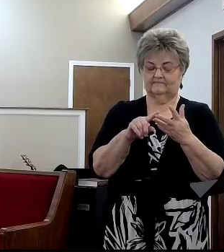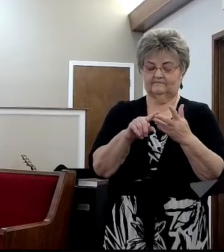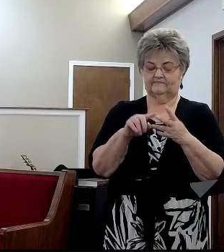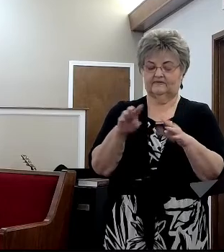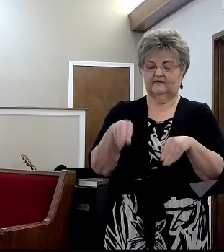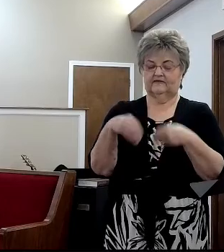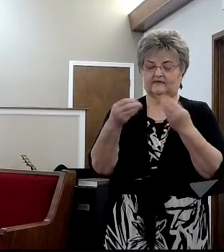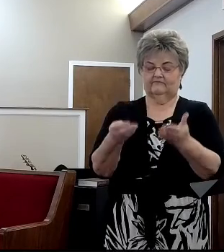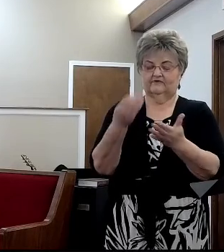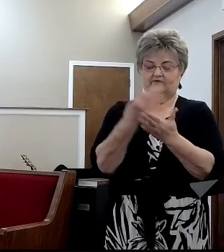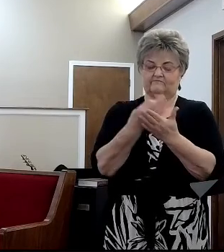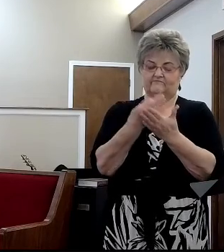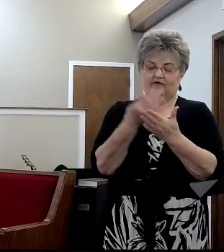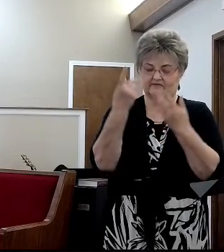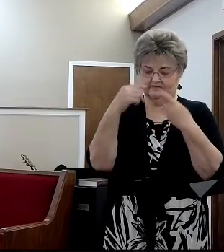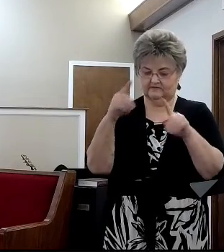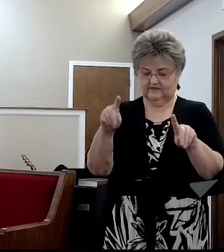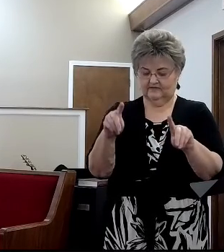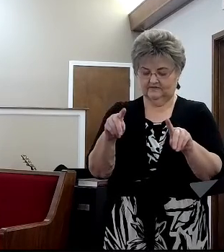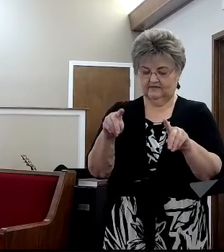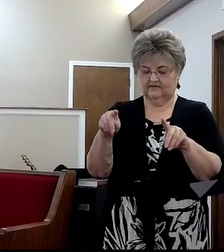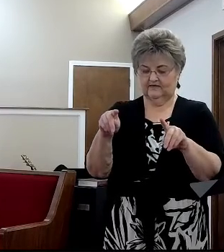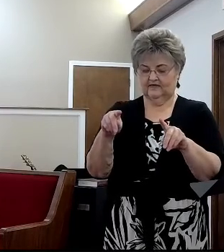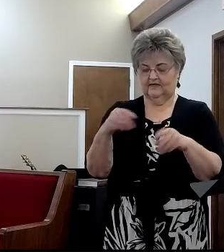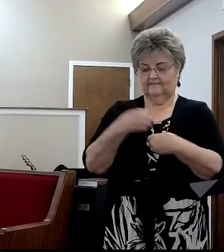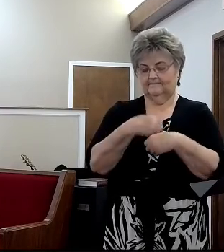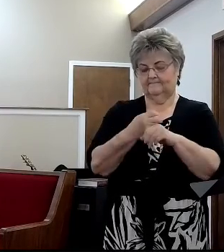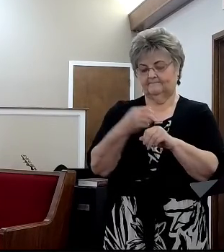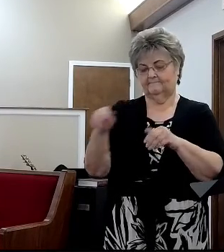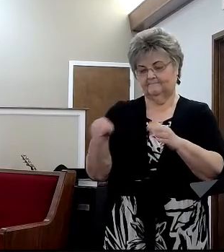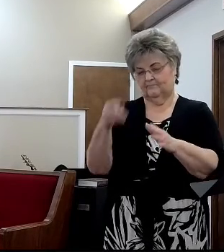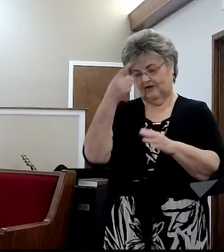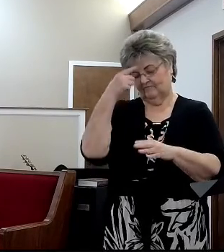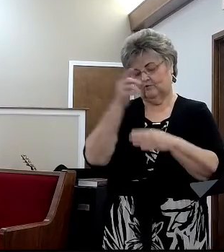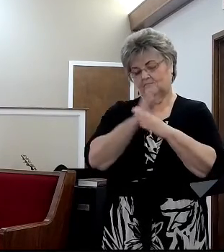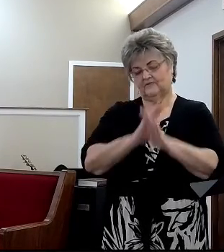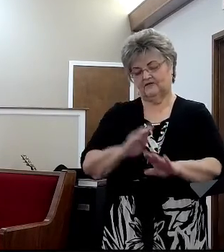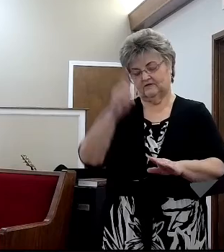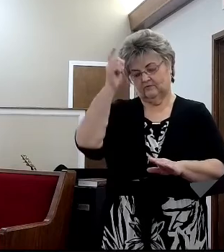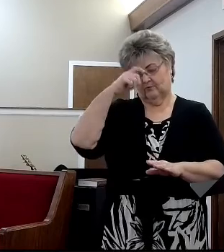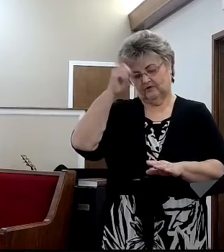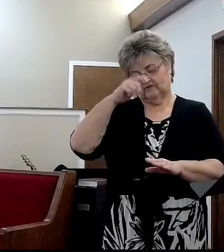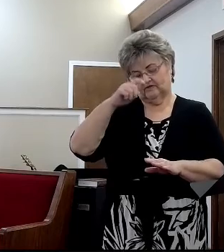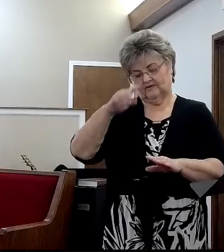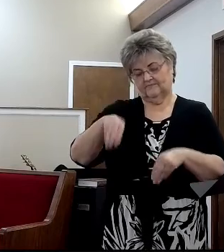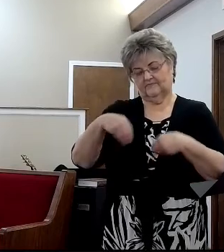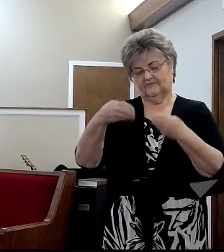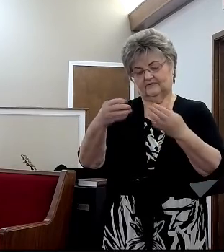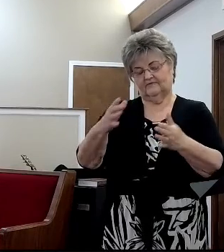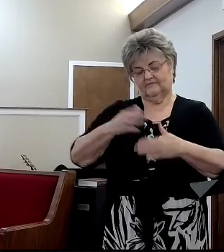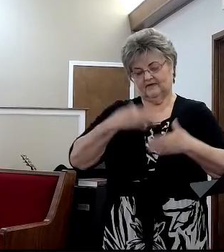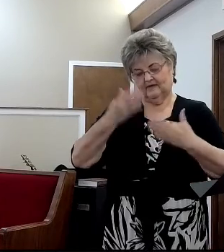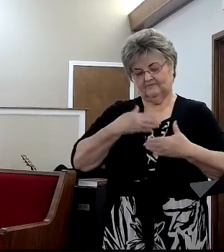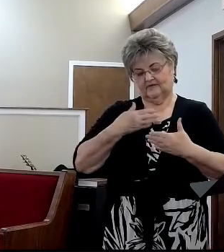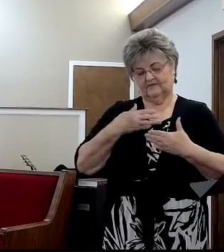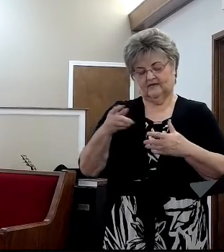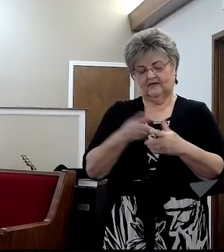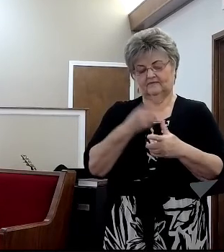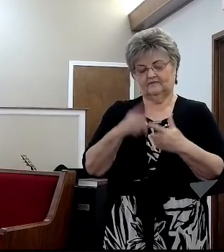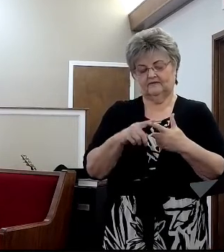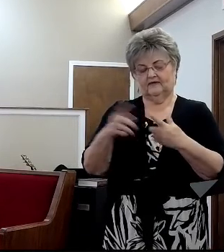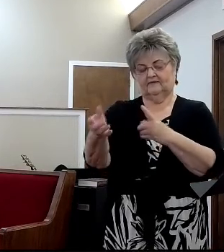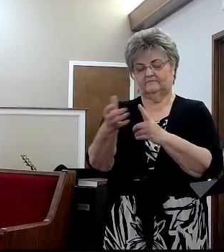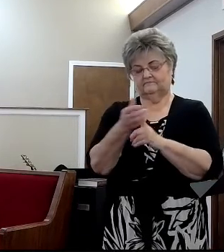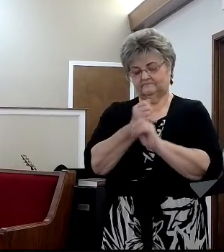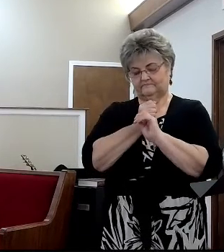success, paving the way to peace, wisdom providing happiness, and then the acquisition of wisdom through the